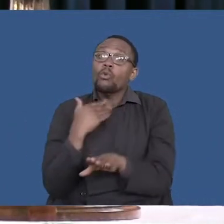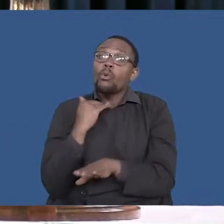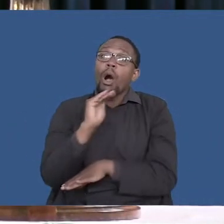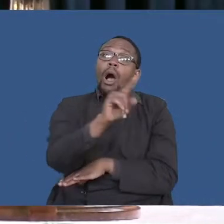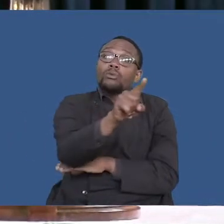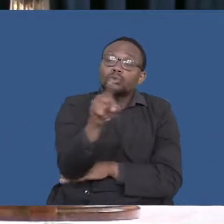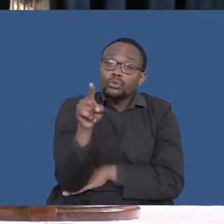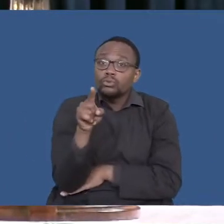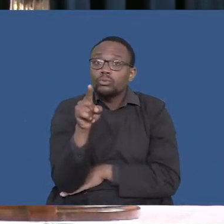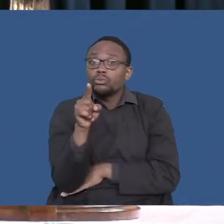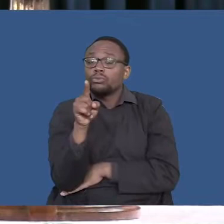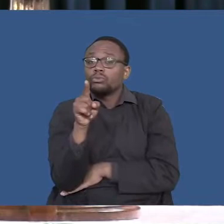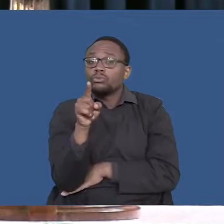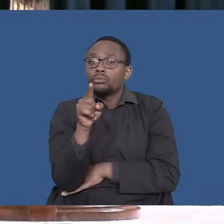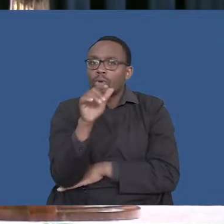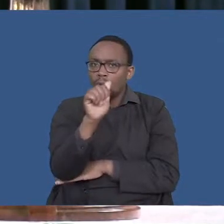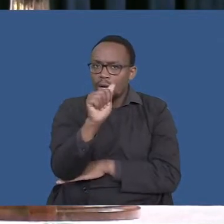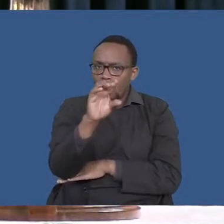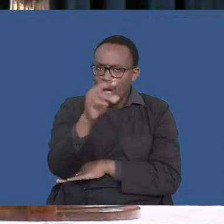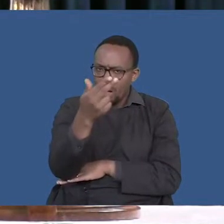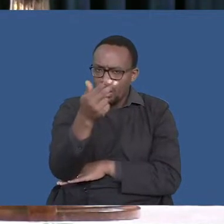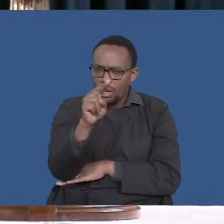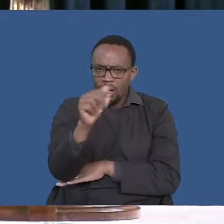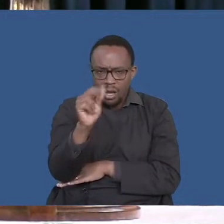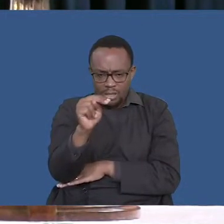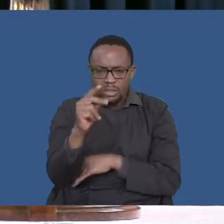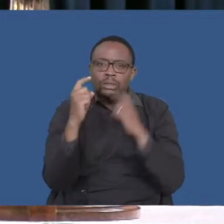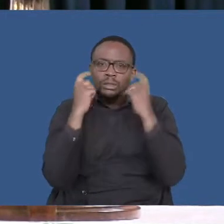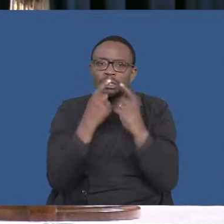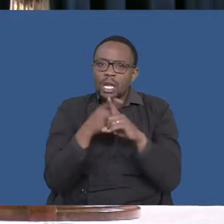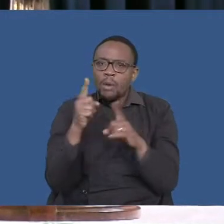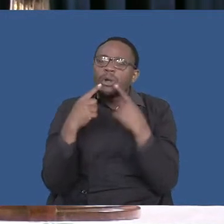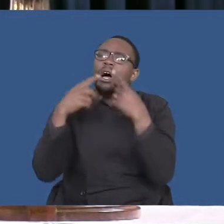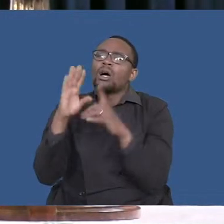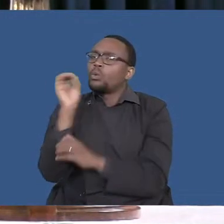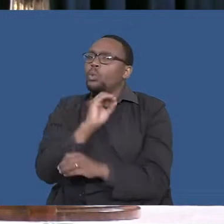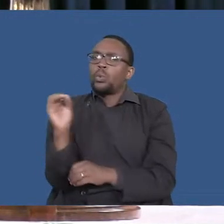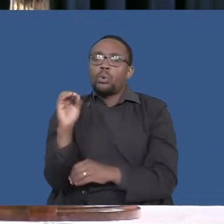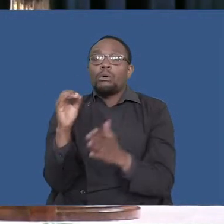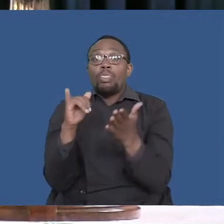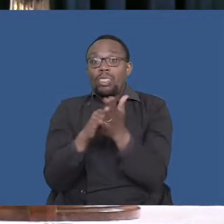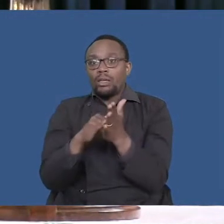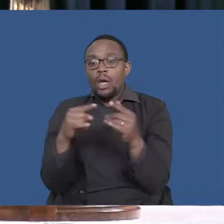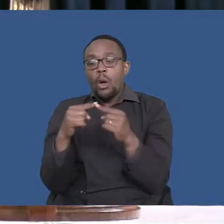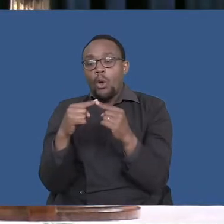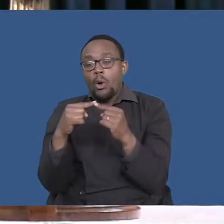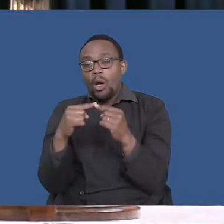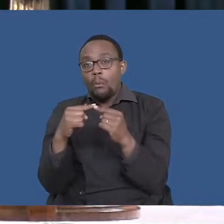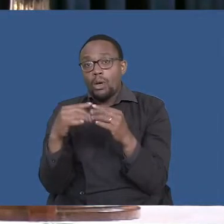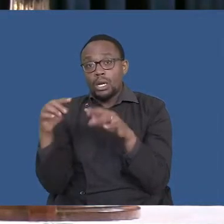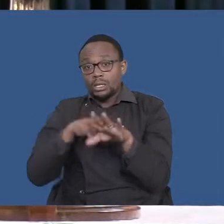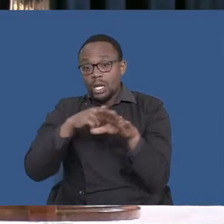today. Achan committed a sin, but he did not repent. That led to defeat in the land of